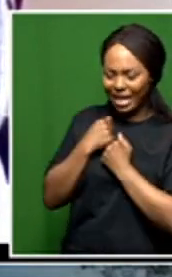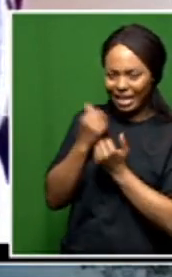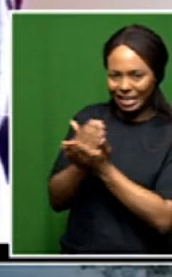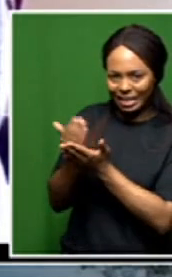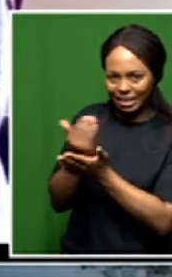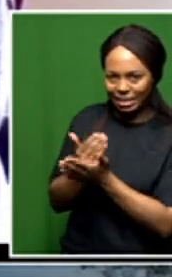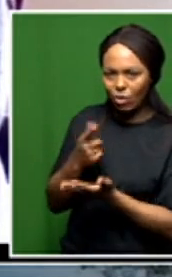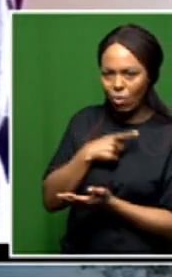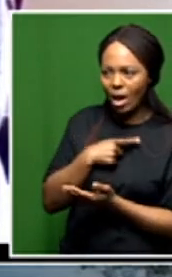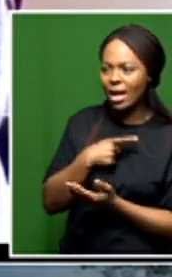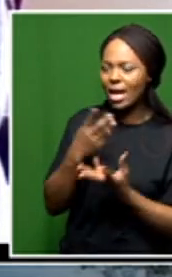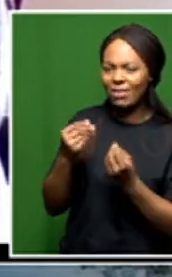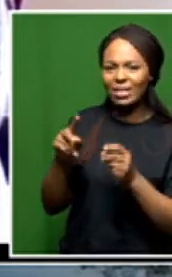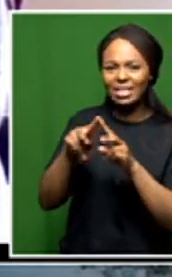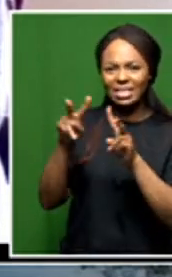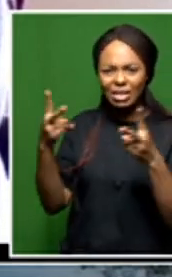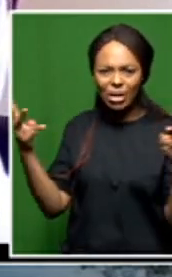parks that I'm going to have to spend again?